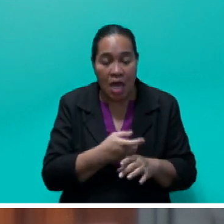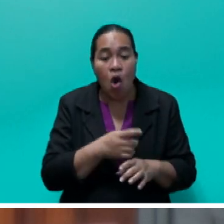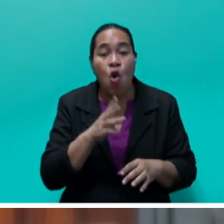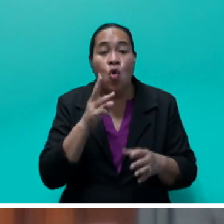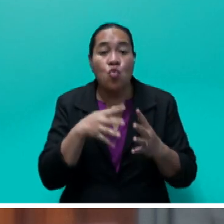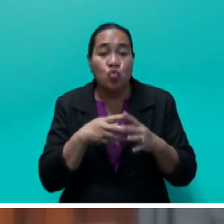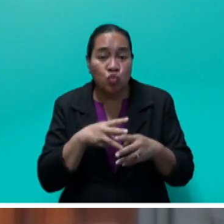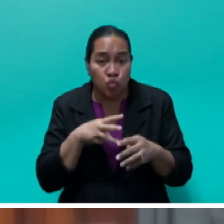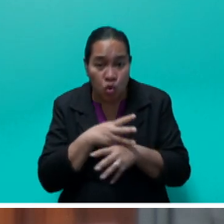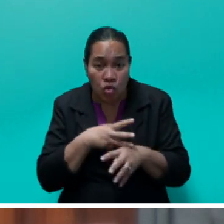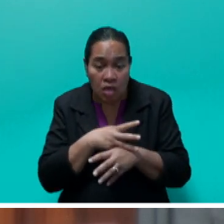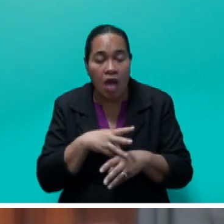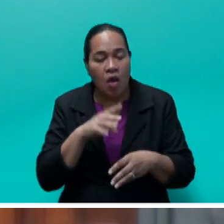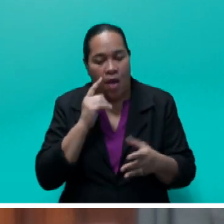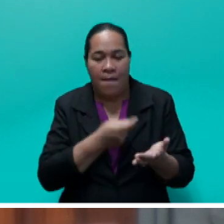ton,